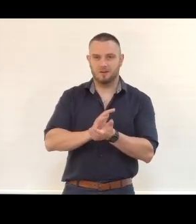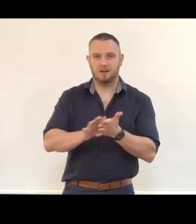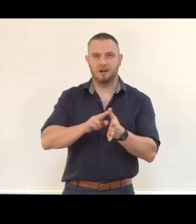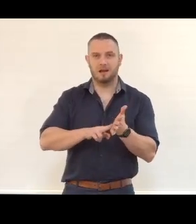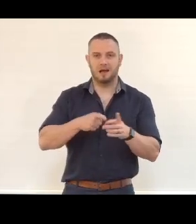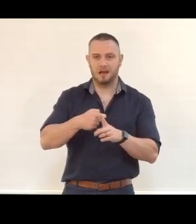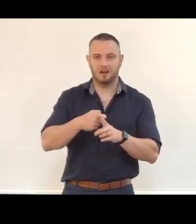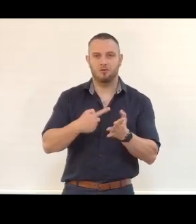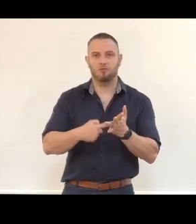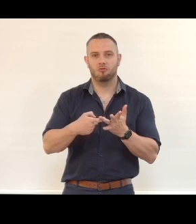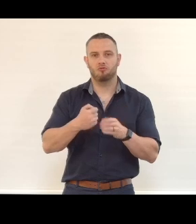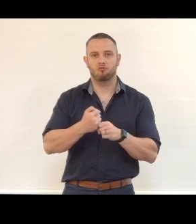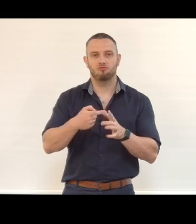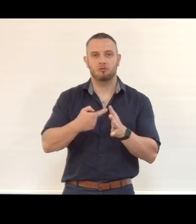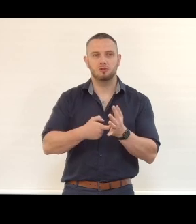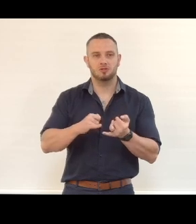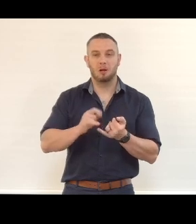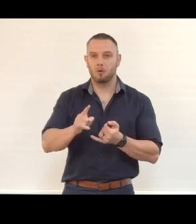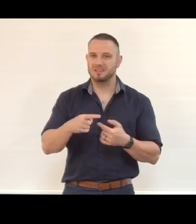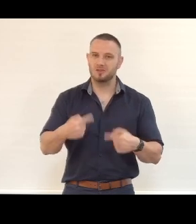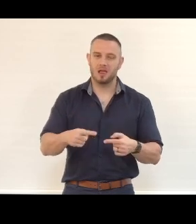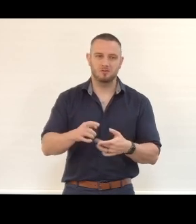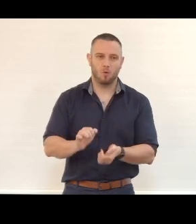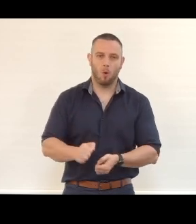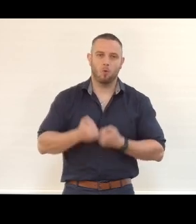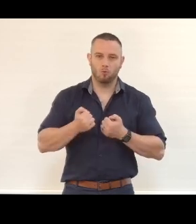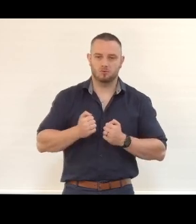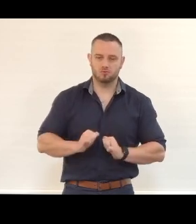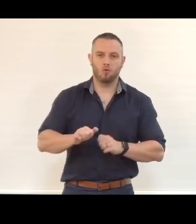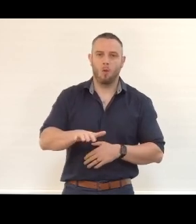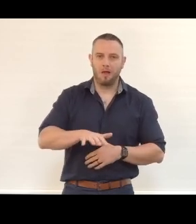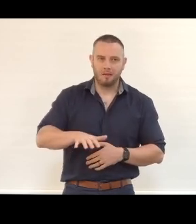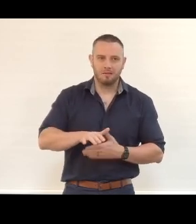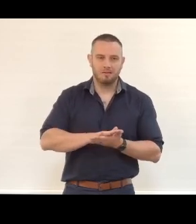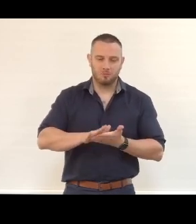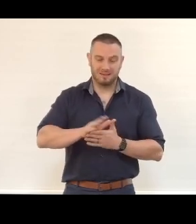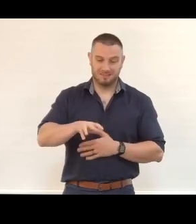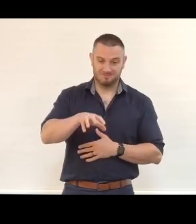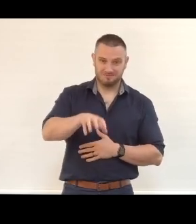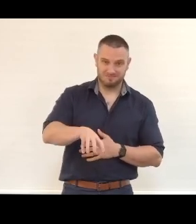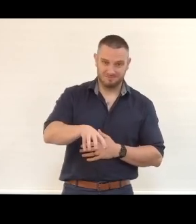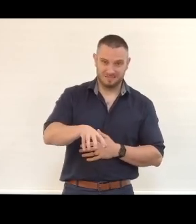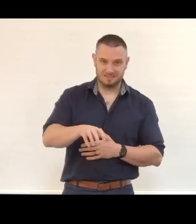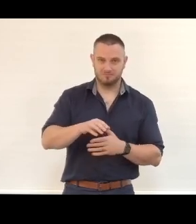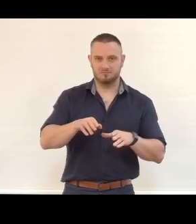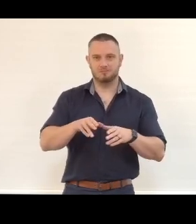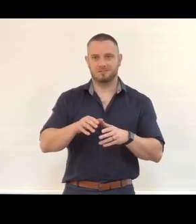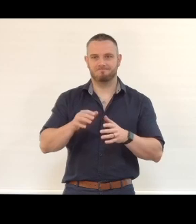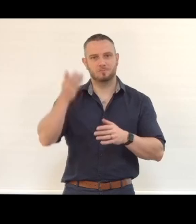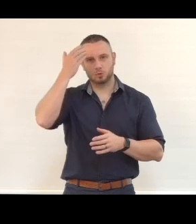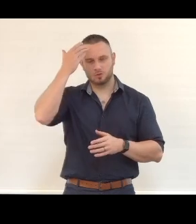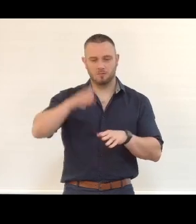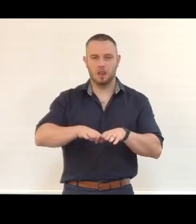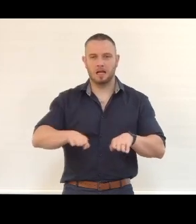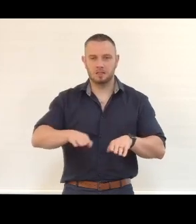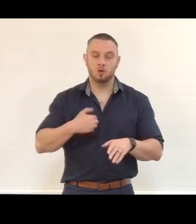you can't own a piece of land there. So the habitat is situated on state land. And so initially